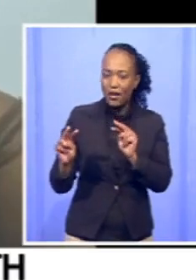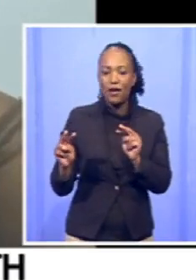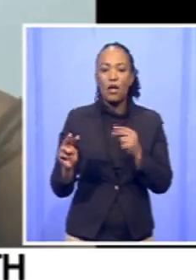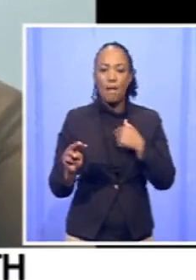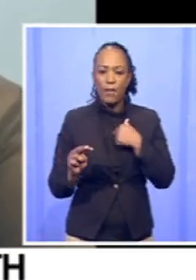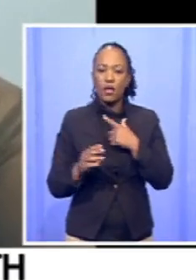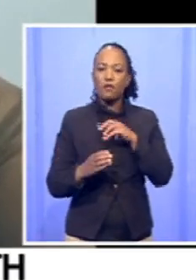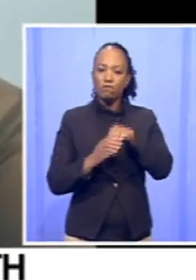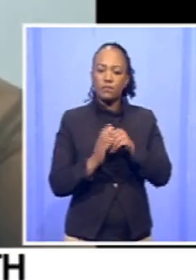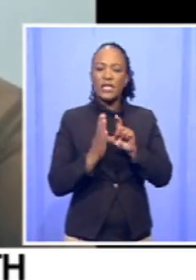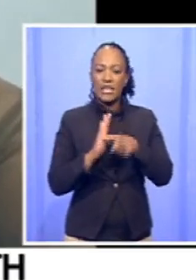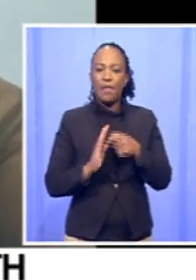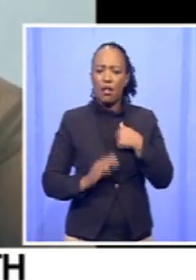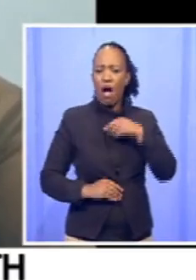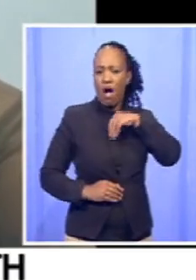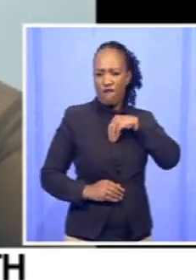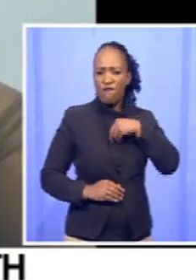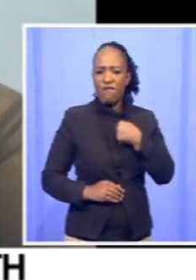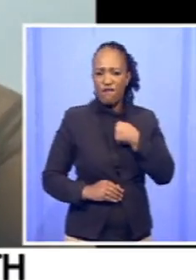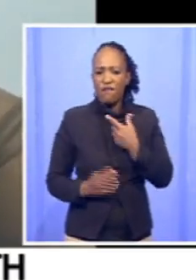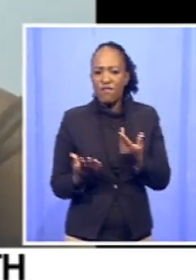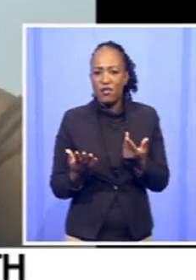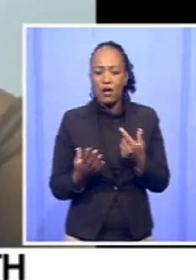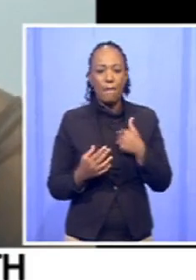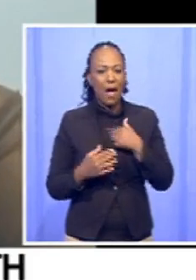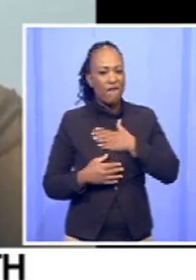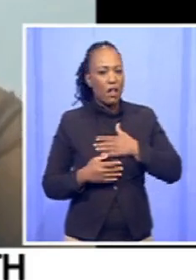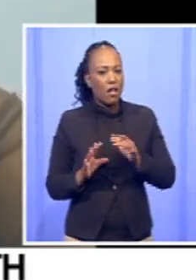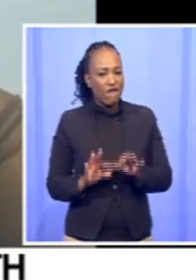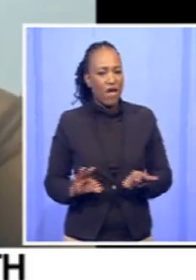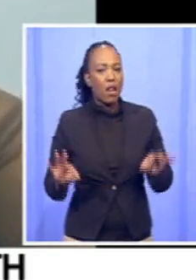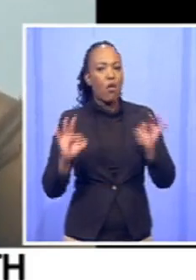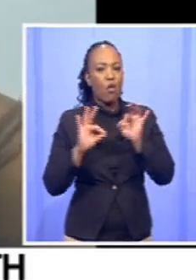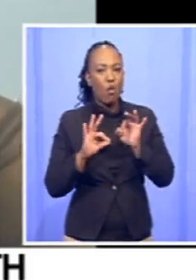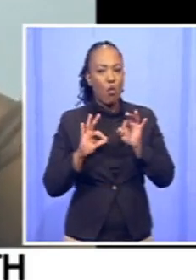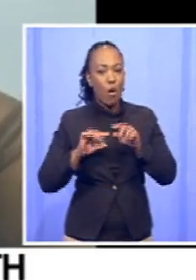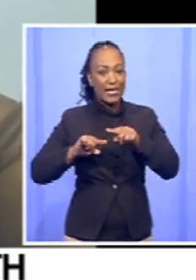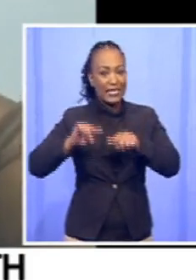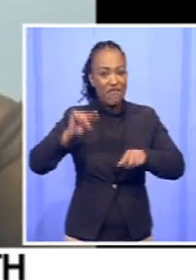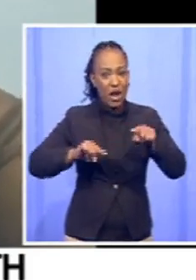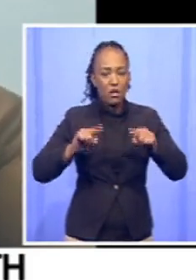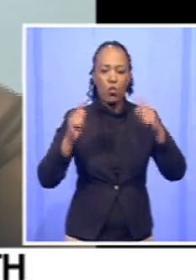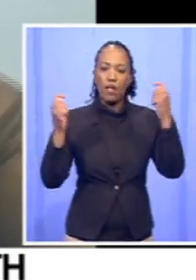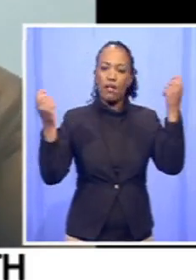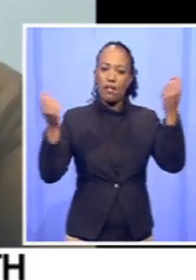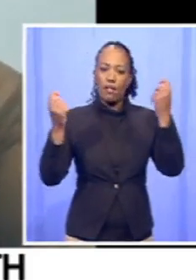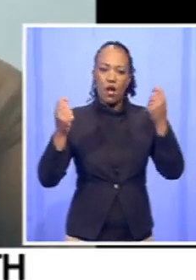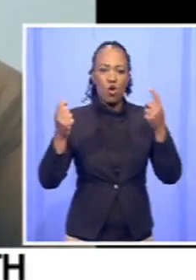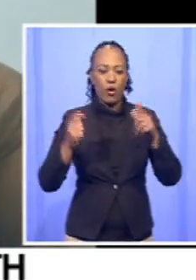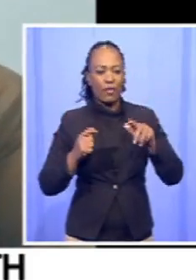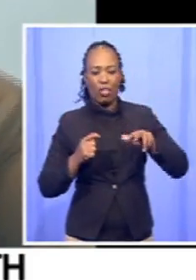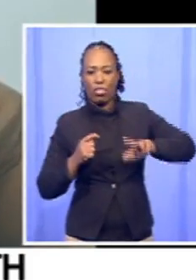with disabilities myself, that I'm valued, that our difference is celebrated and not negated or seen as